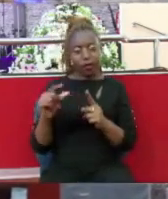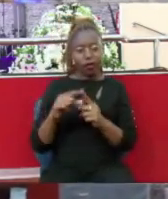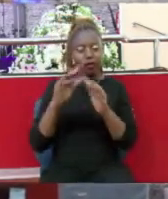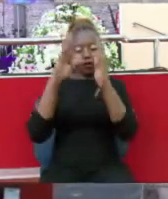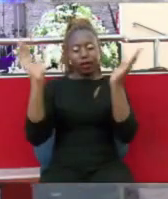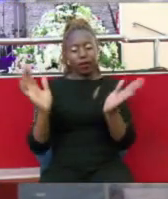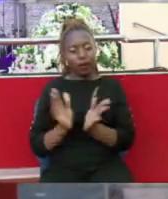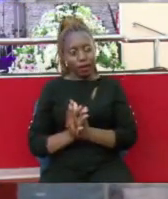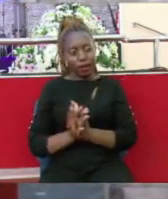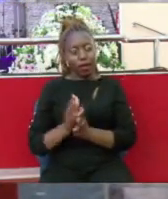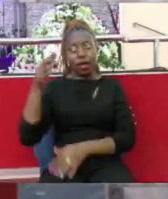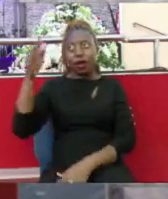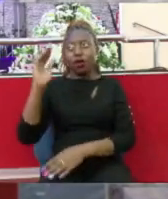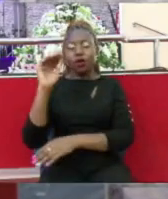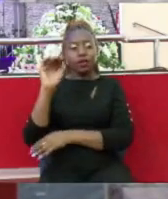cares unto me.